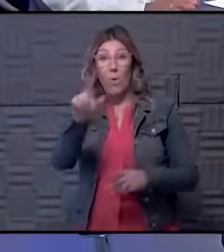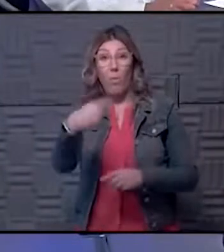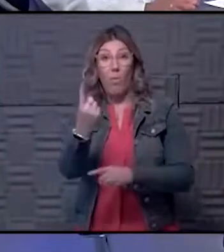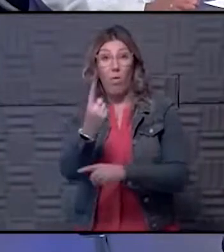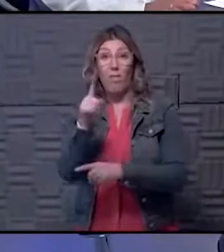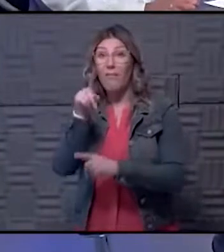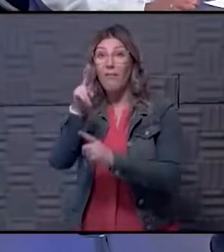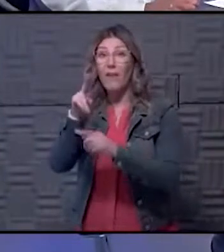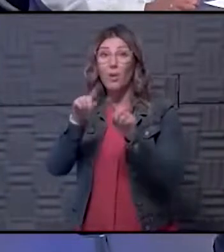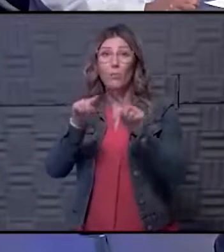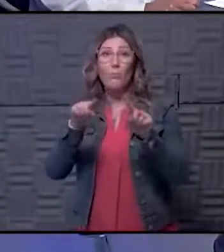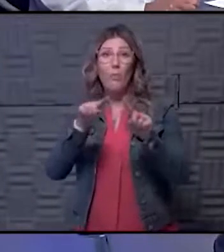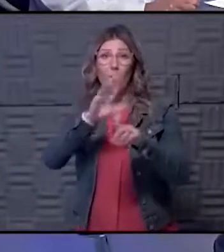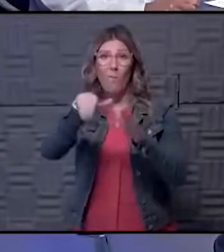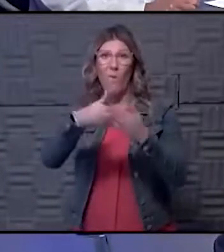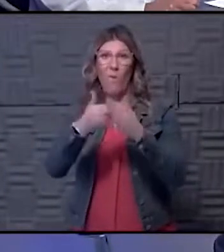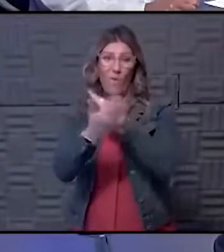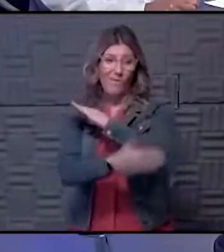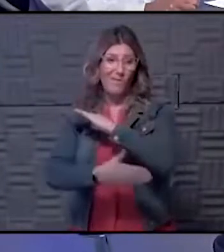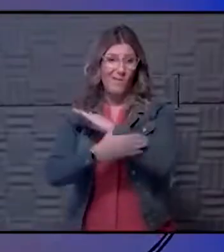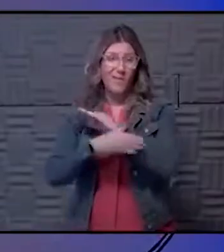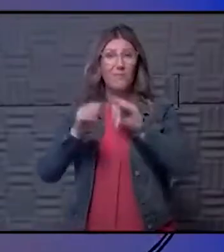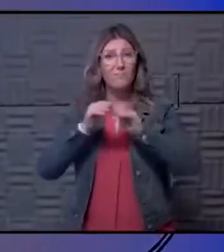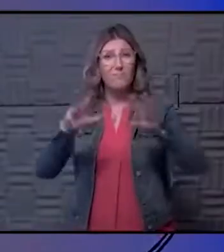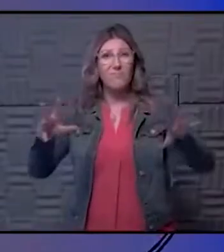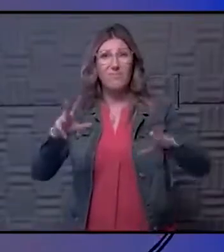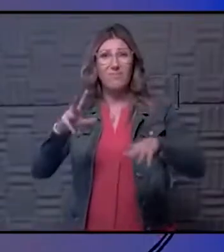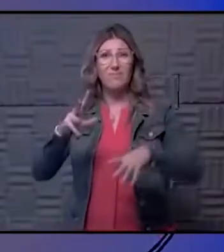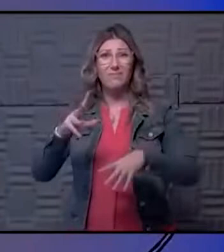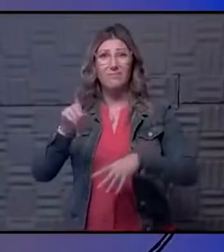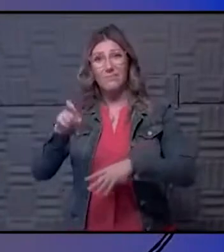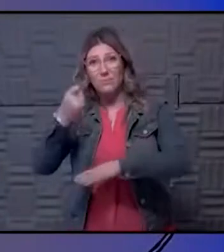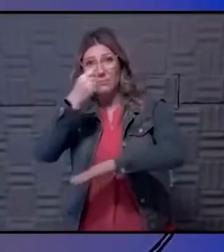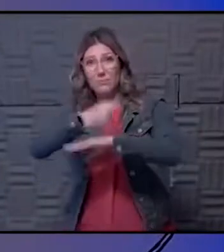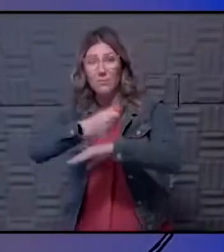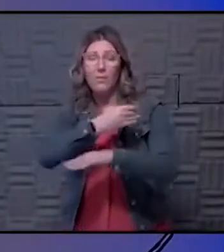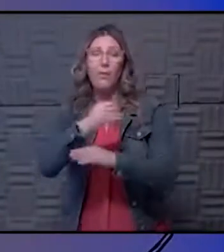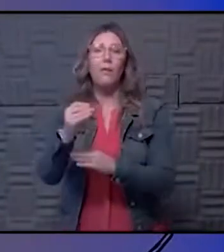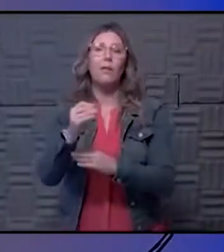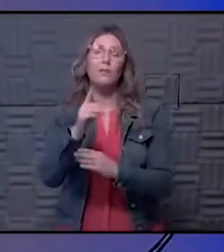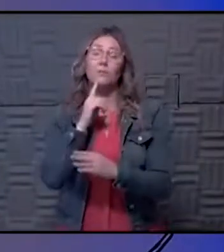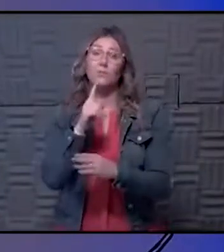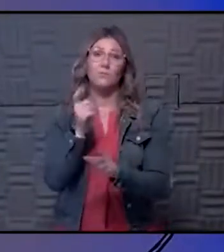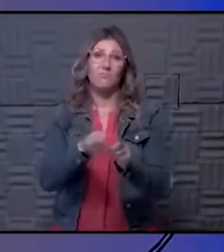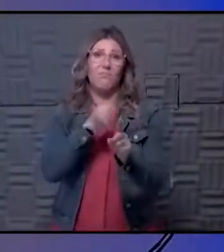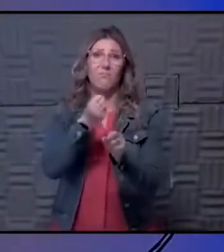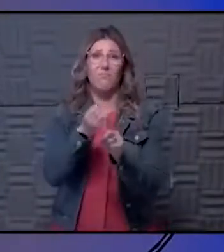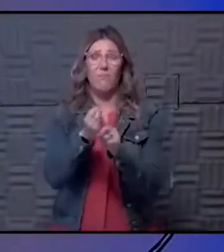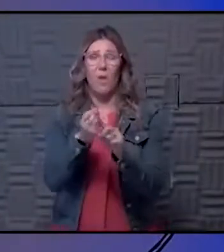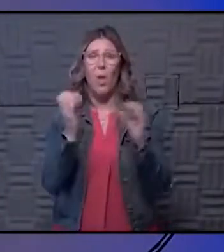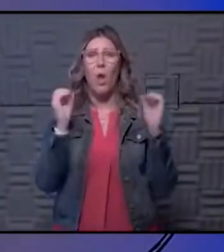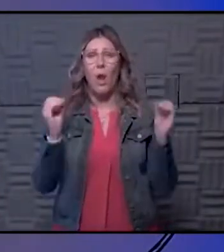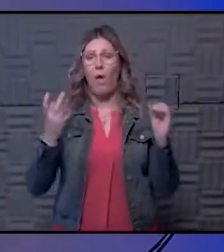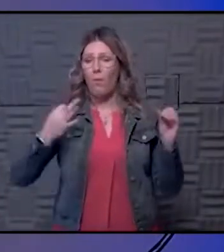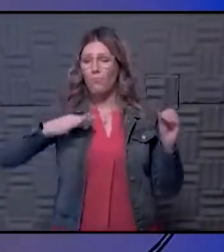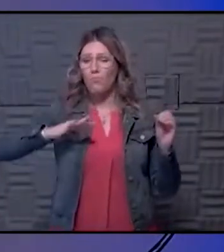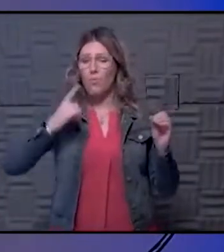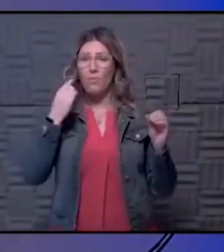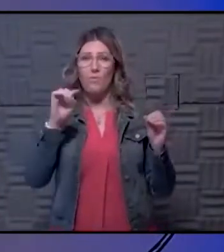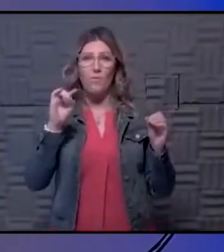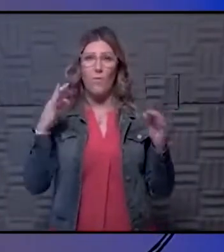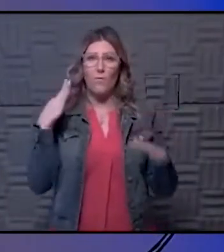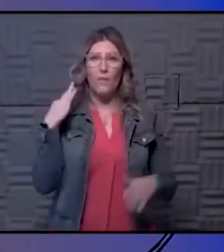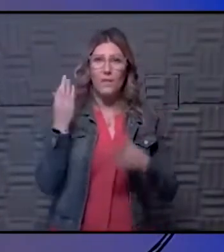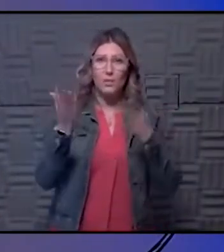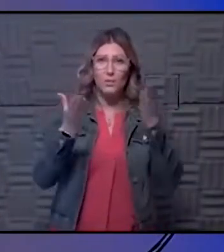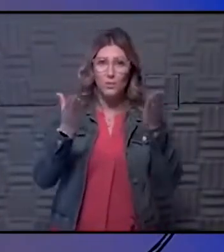really throughout the country. Yes, it has impacted any nonprofit that utilizes volunteers for their services.